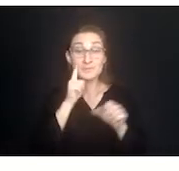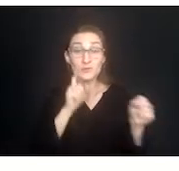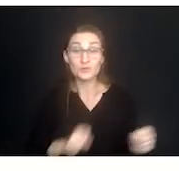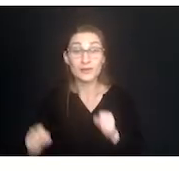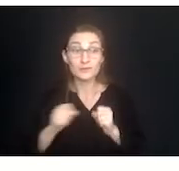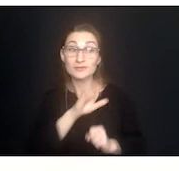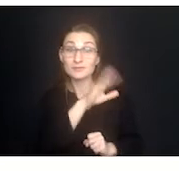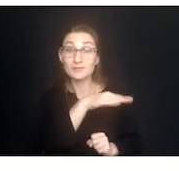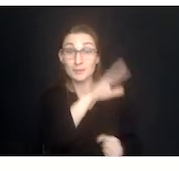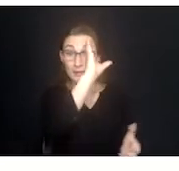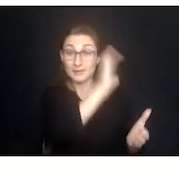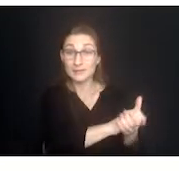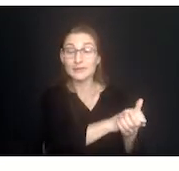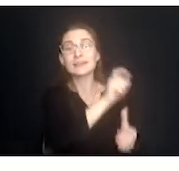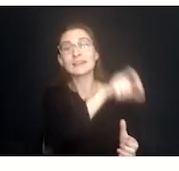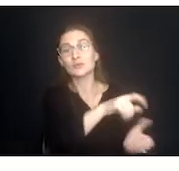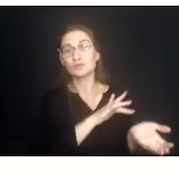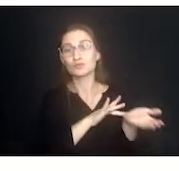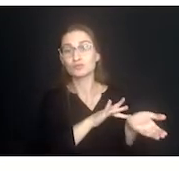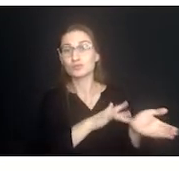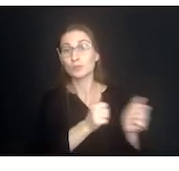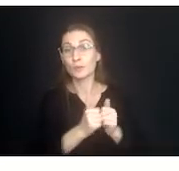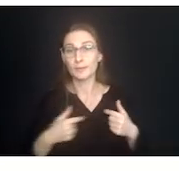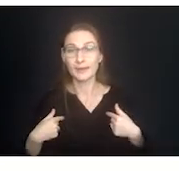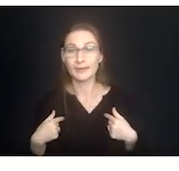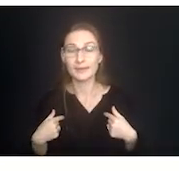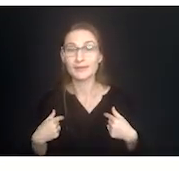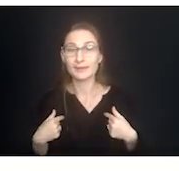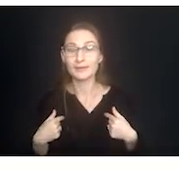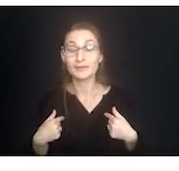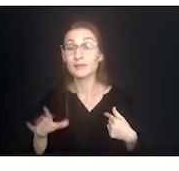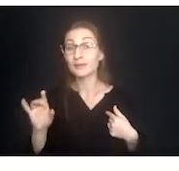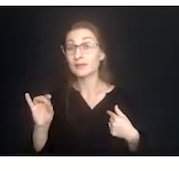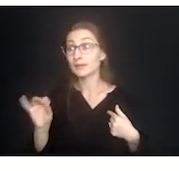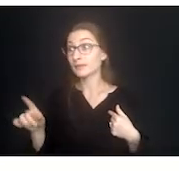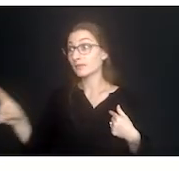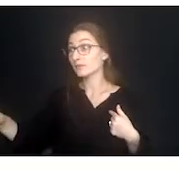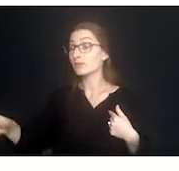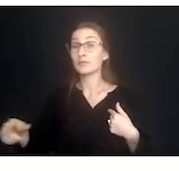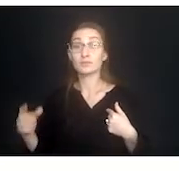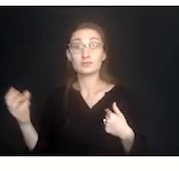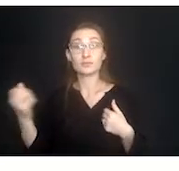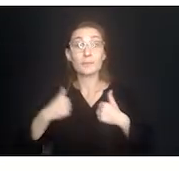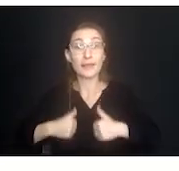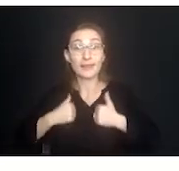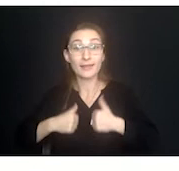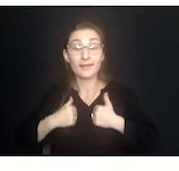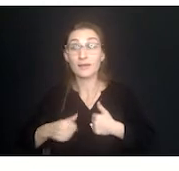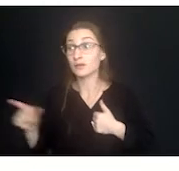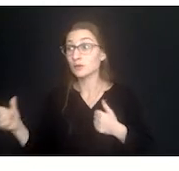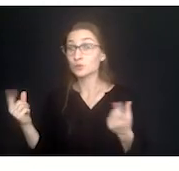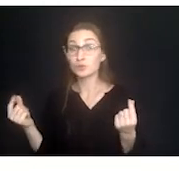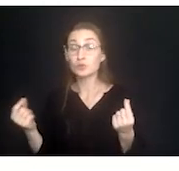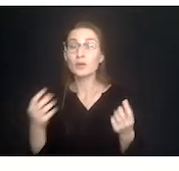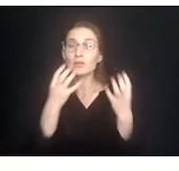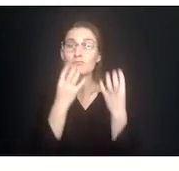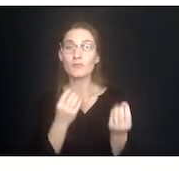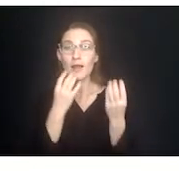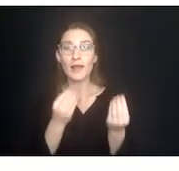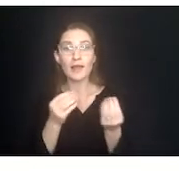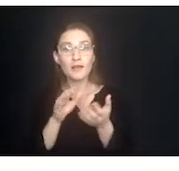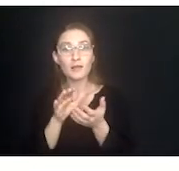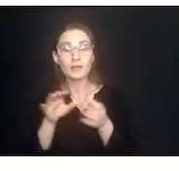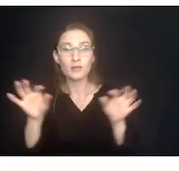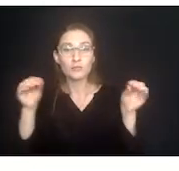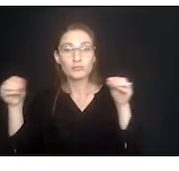in place is to have my husband check me when I'm out of sorts. If I'm bathing Richie, sometimes he'll throw a dripping